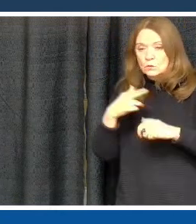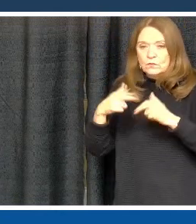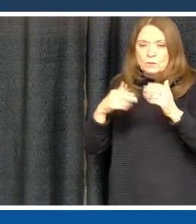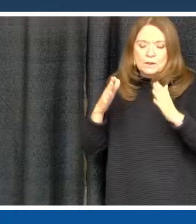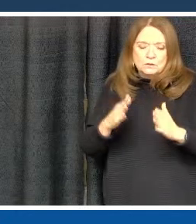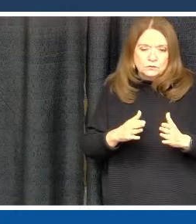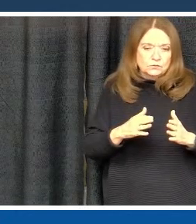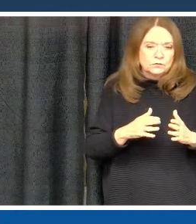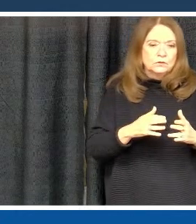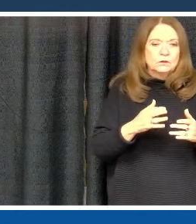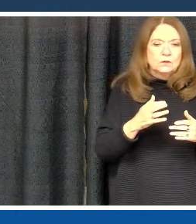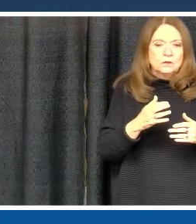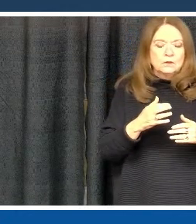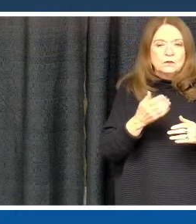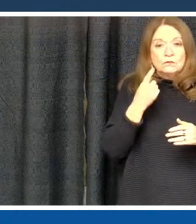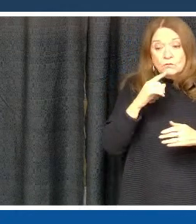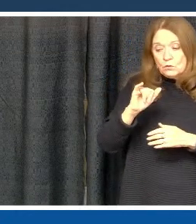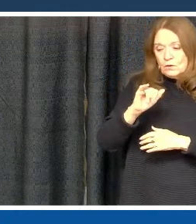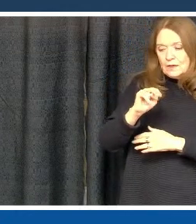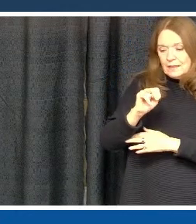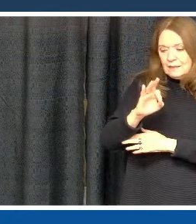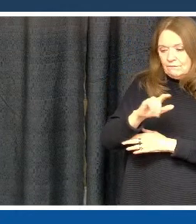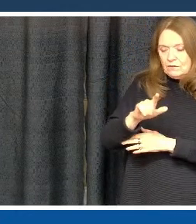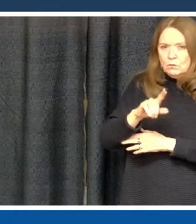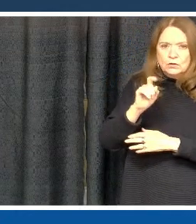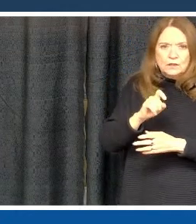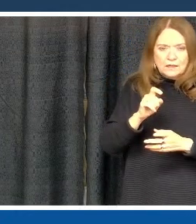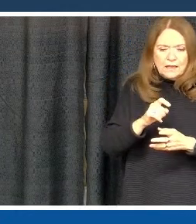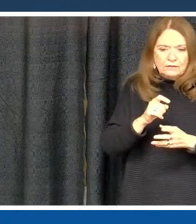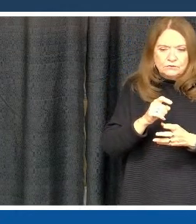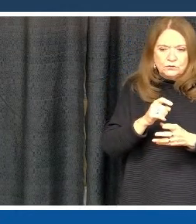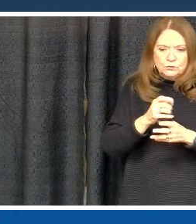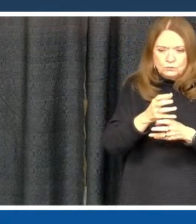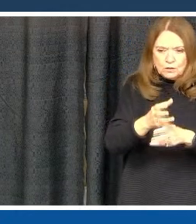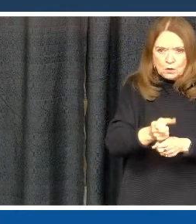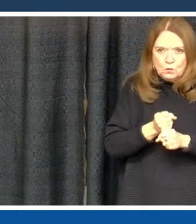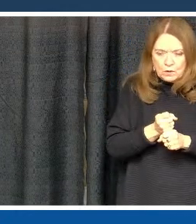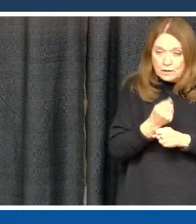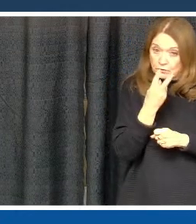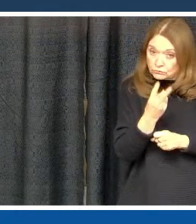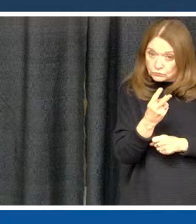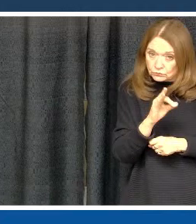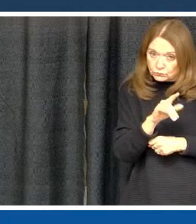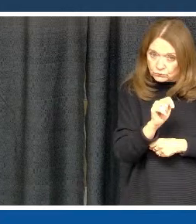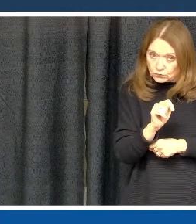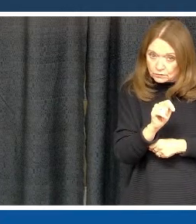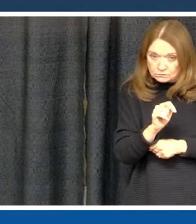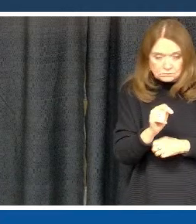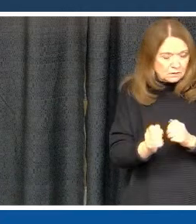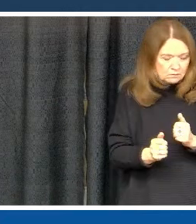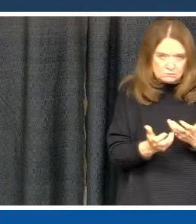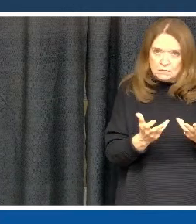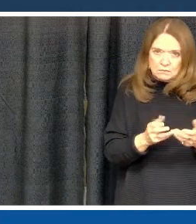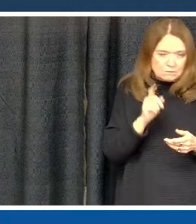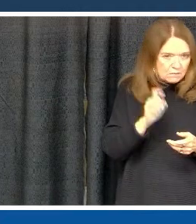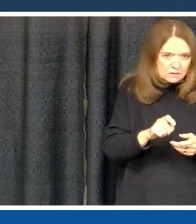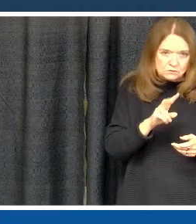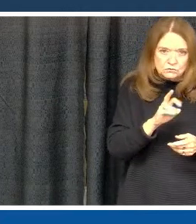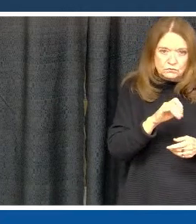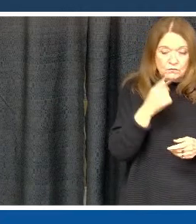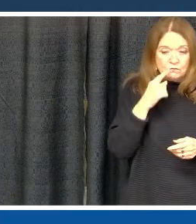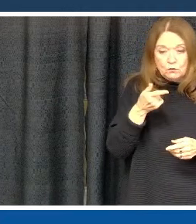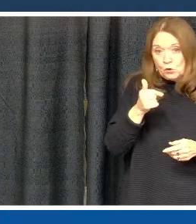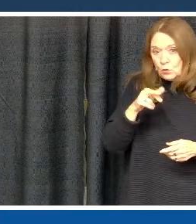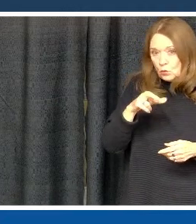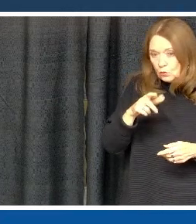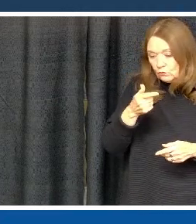that's performing an infill, we're going to have to capture 2 foot at a minimum for a grass strip,